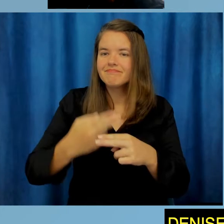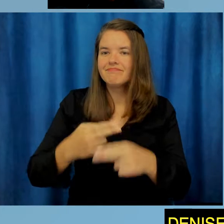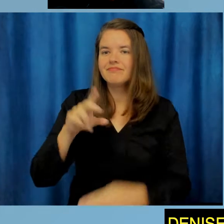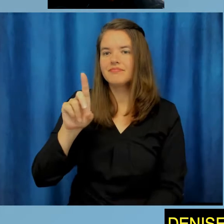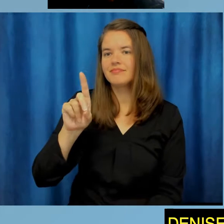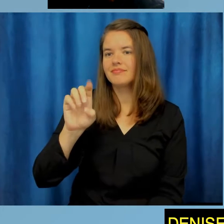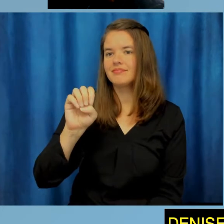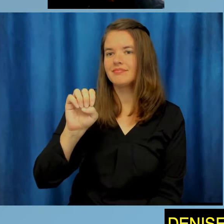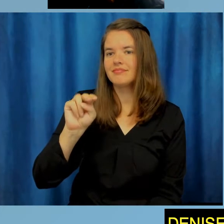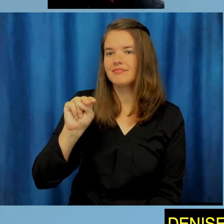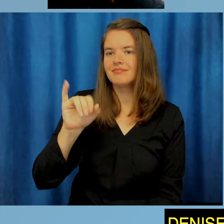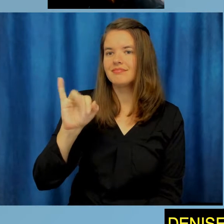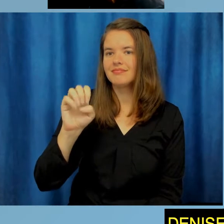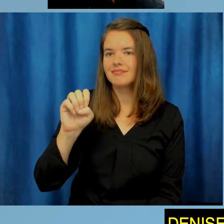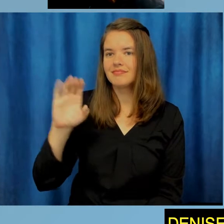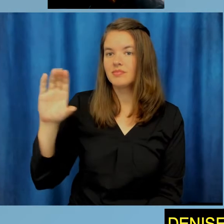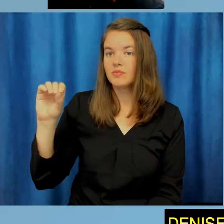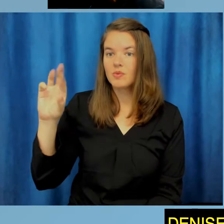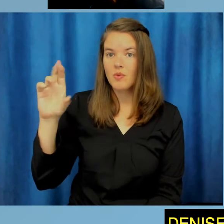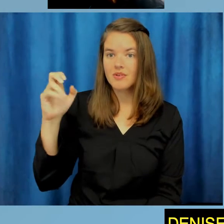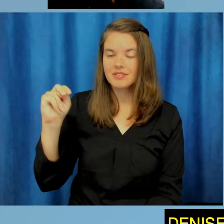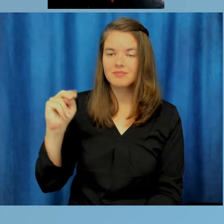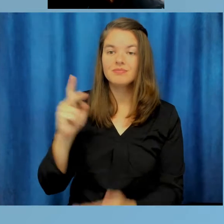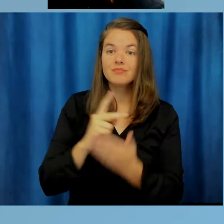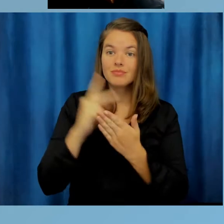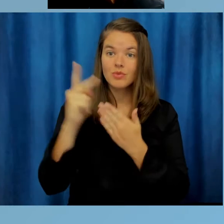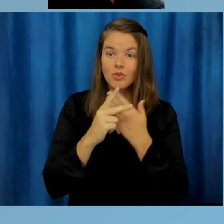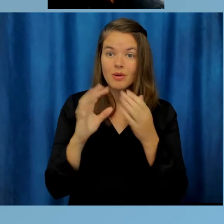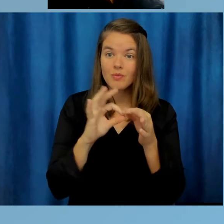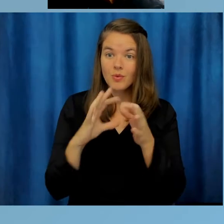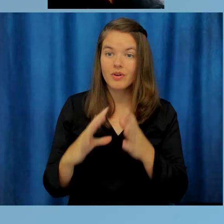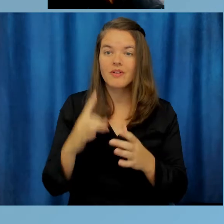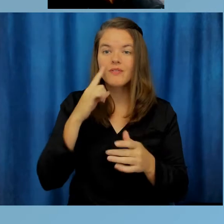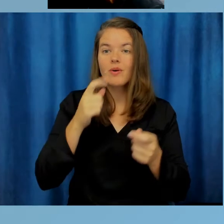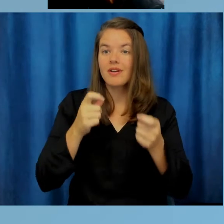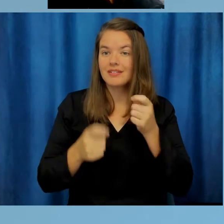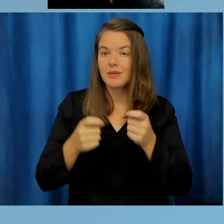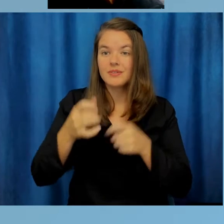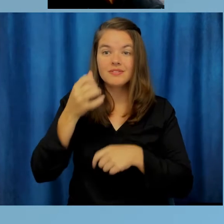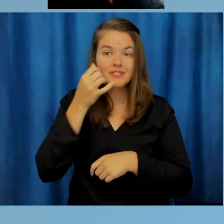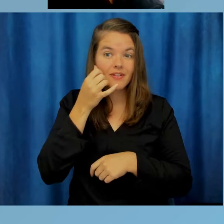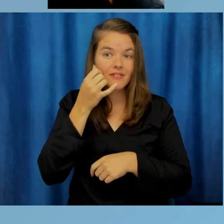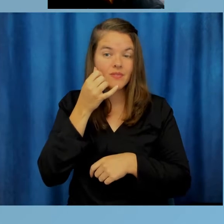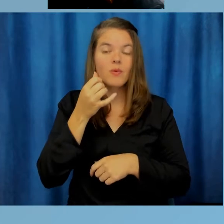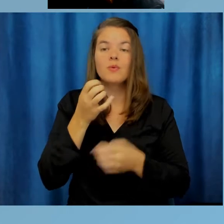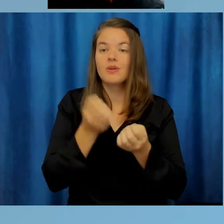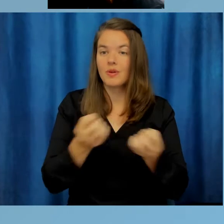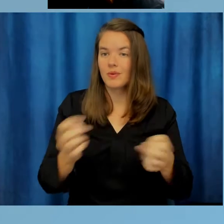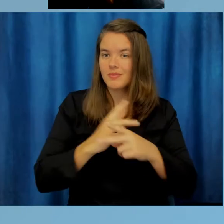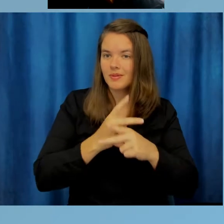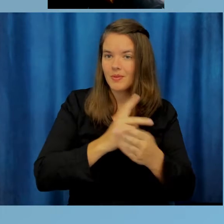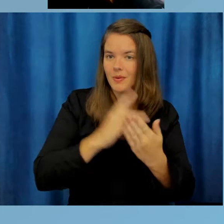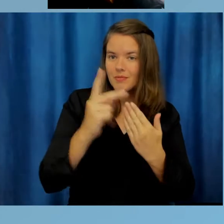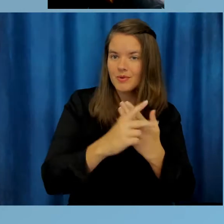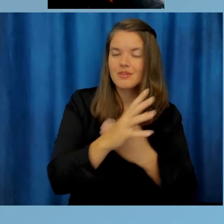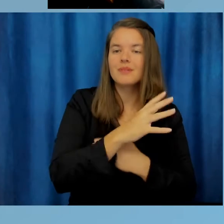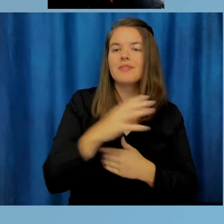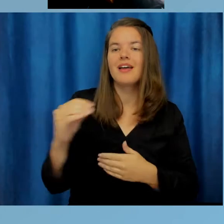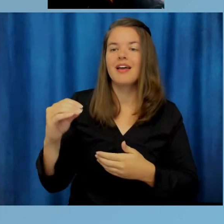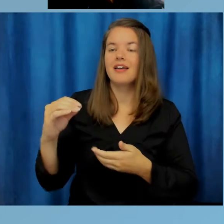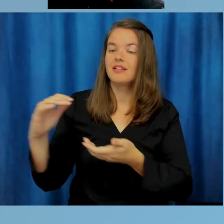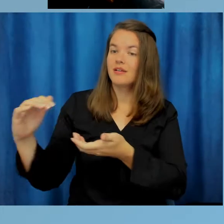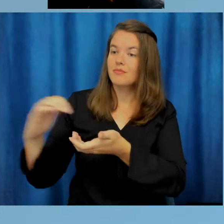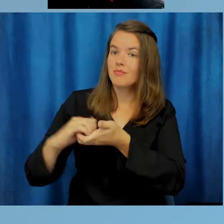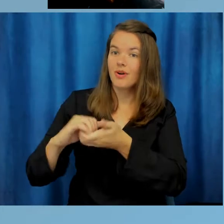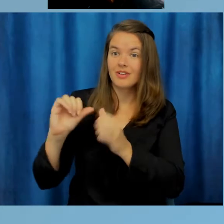Hi, my name is Denise Corson, and I am the program coordinator of the Adaptive Telephone Equipment Loan Program and a partner